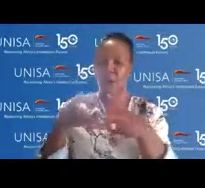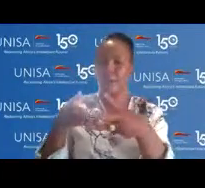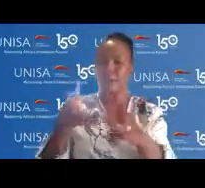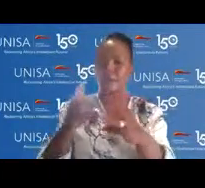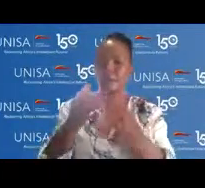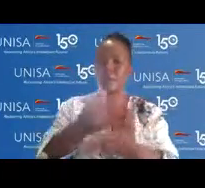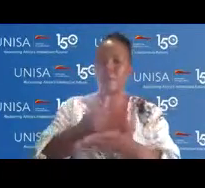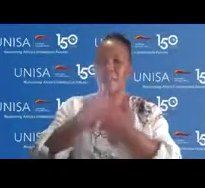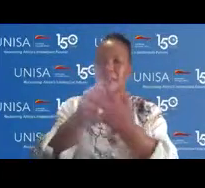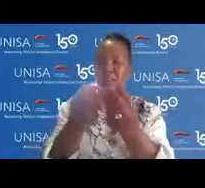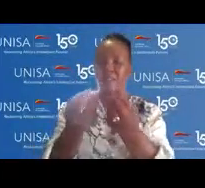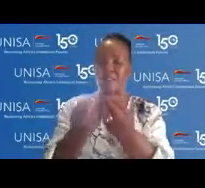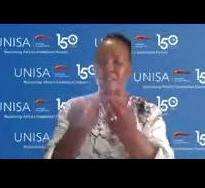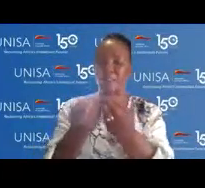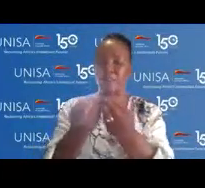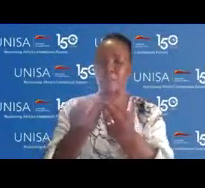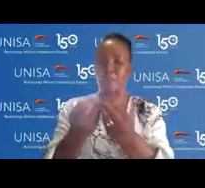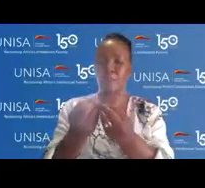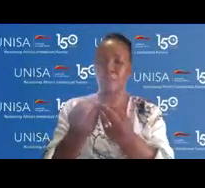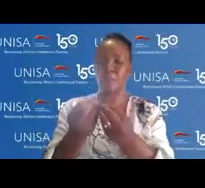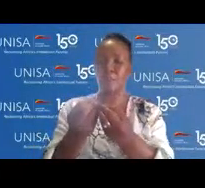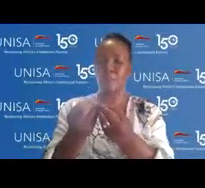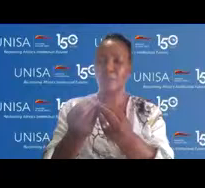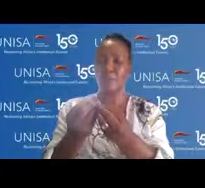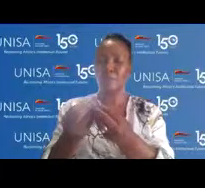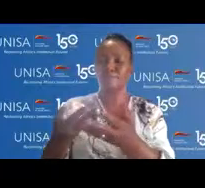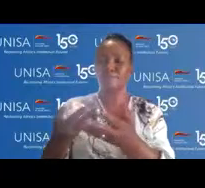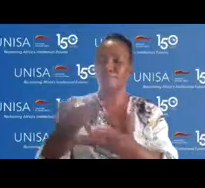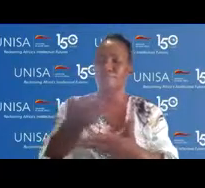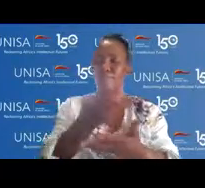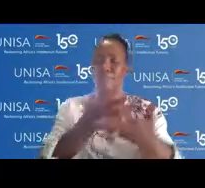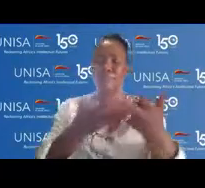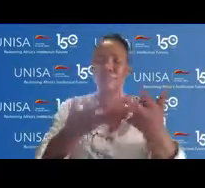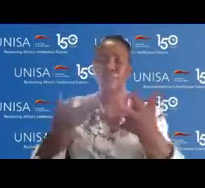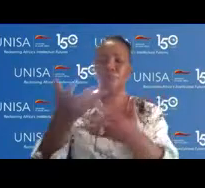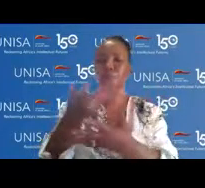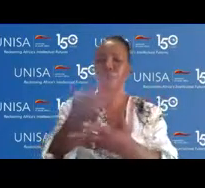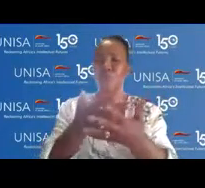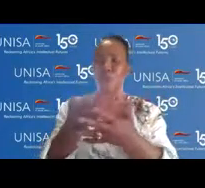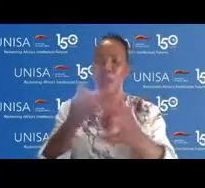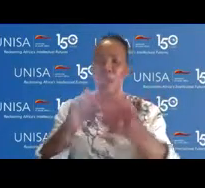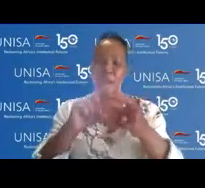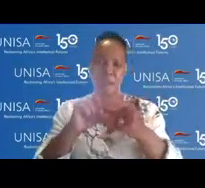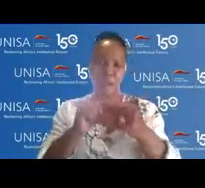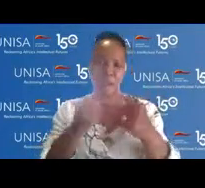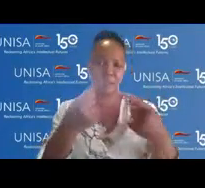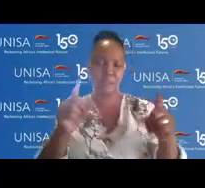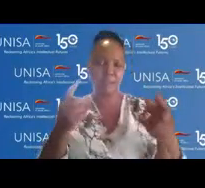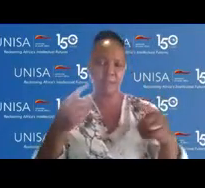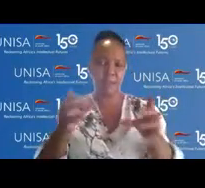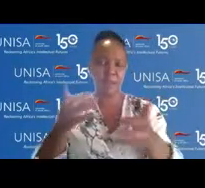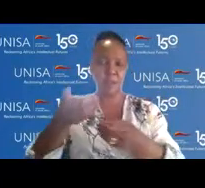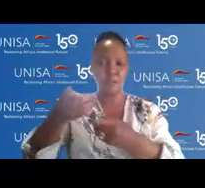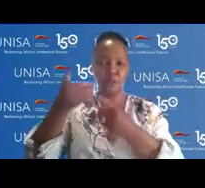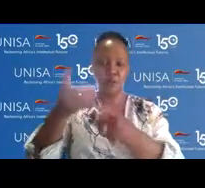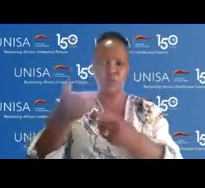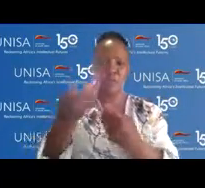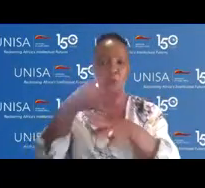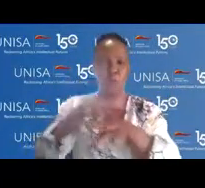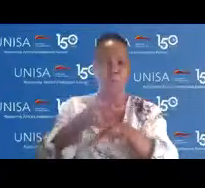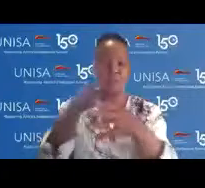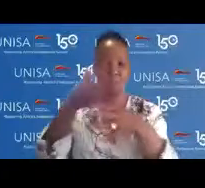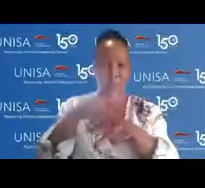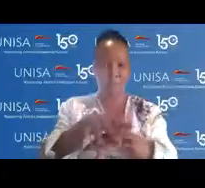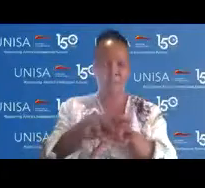interact. What can I say? With to link to different documents and websites. So I'm just quickly going to